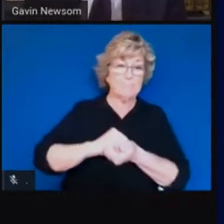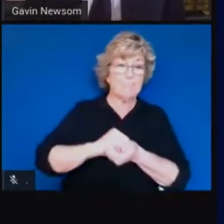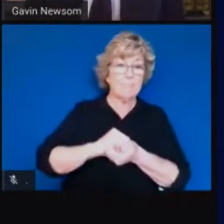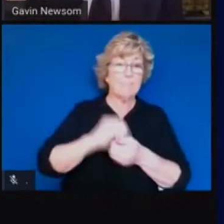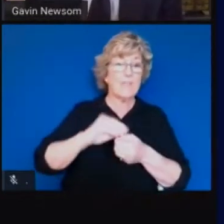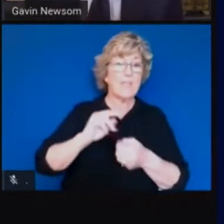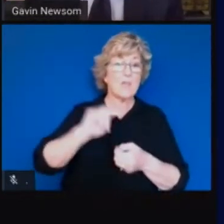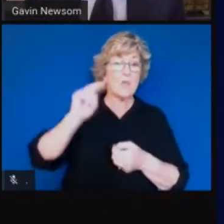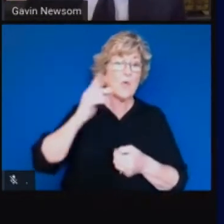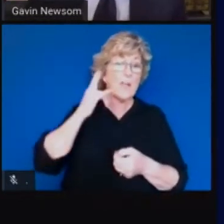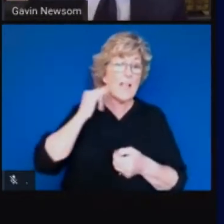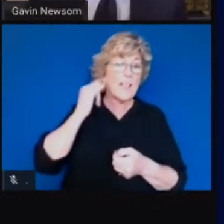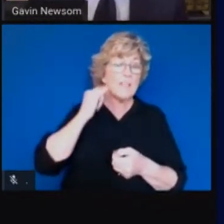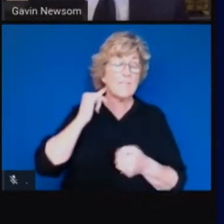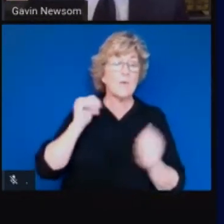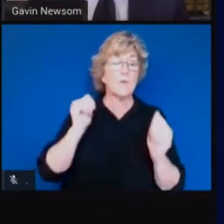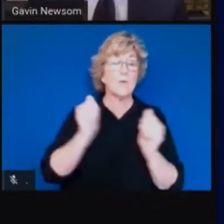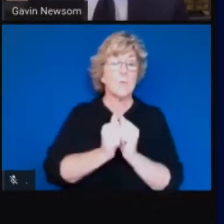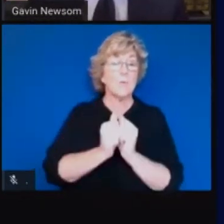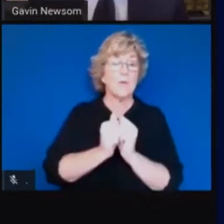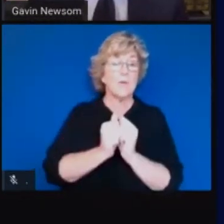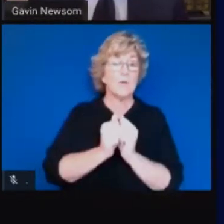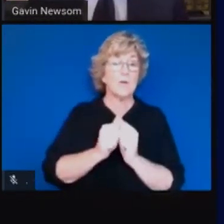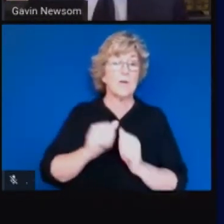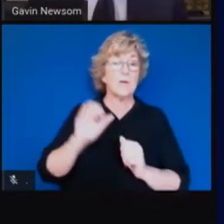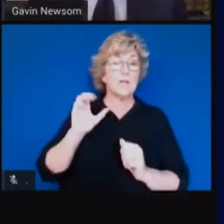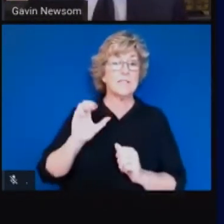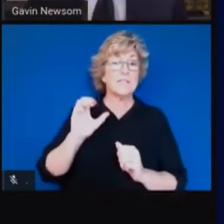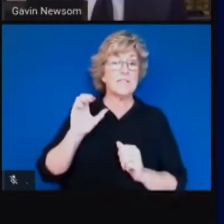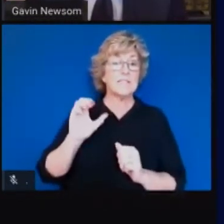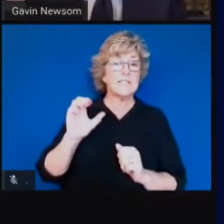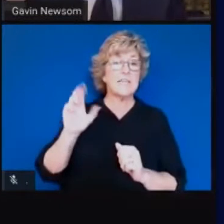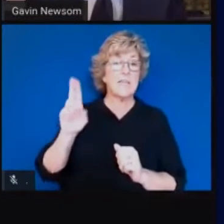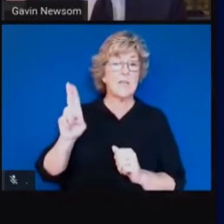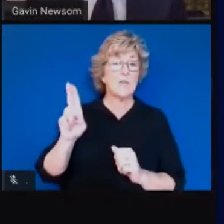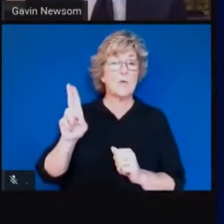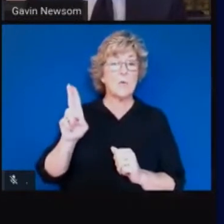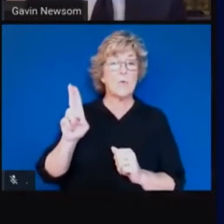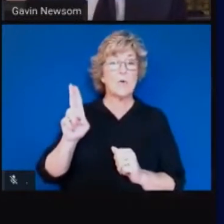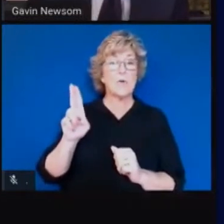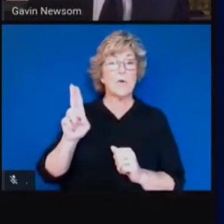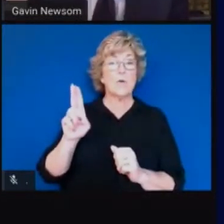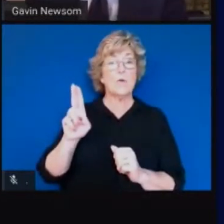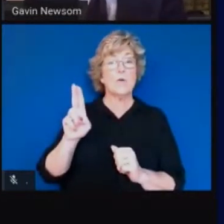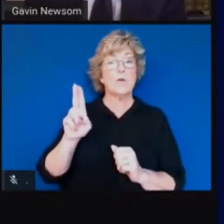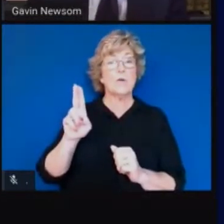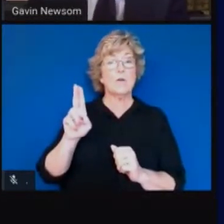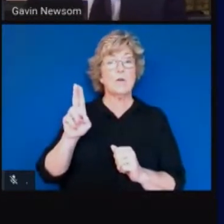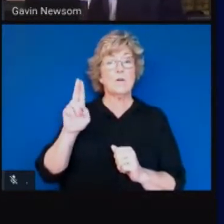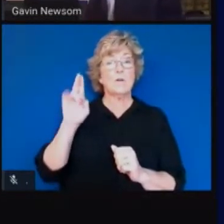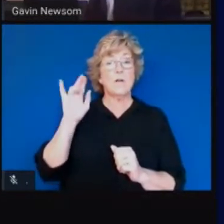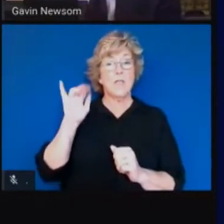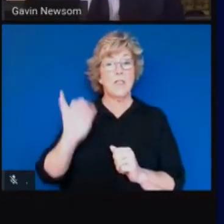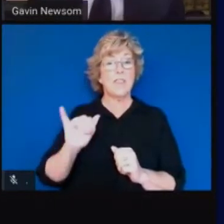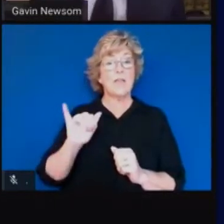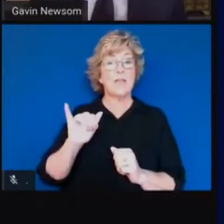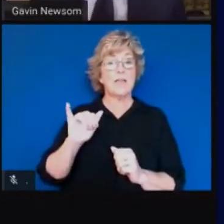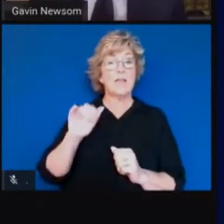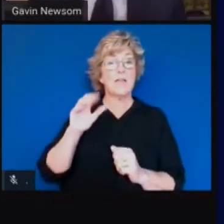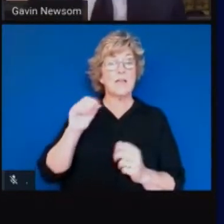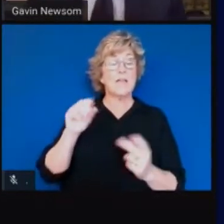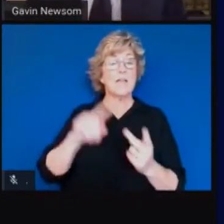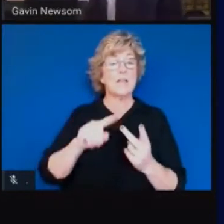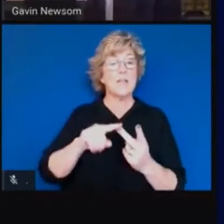Northern California with CZU BioHub, which is in partnership. That's Chan Zuckerberg and